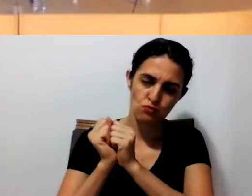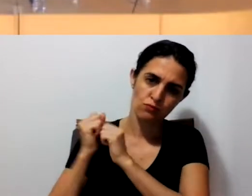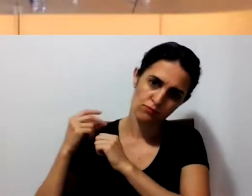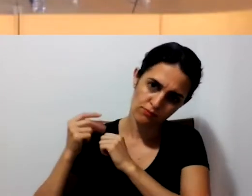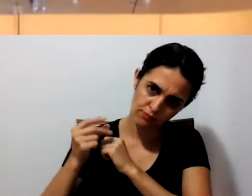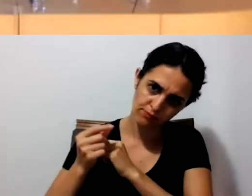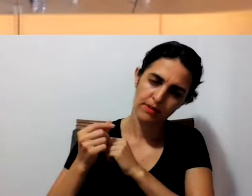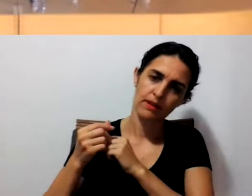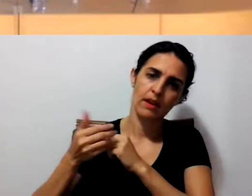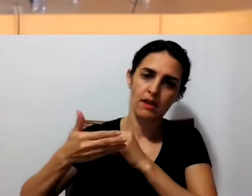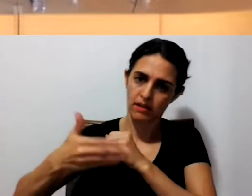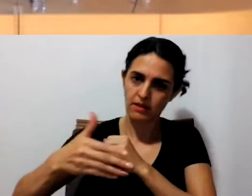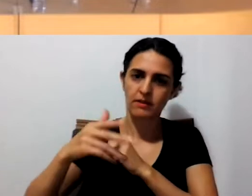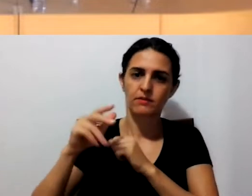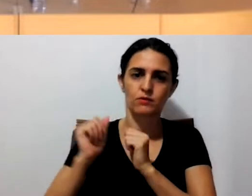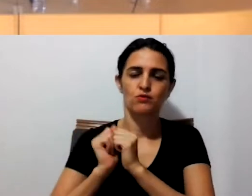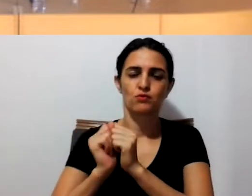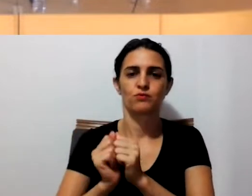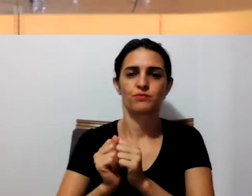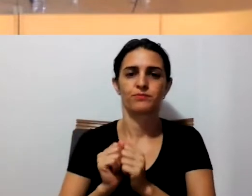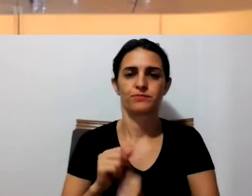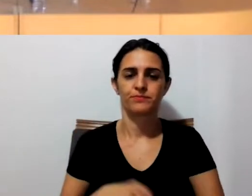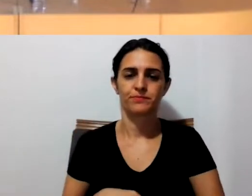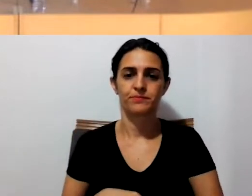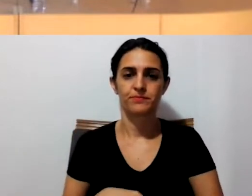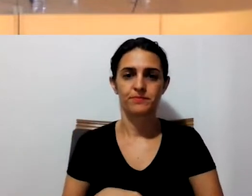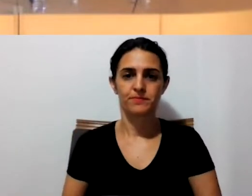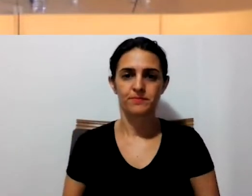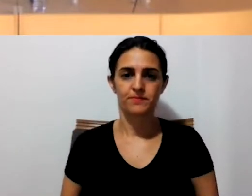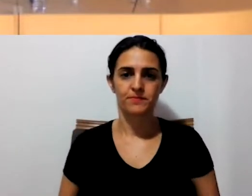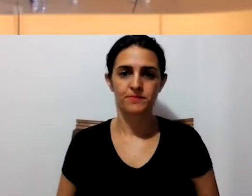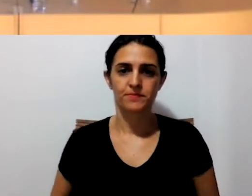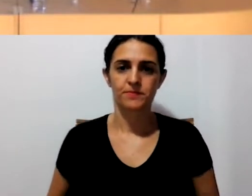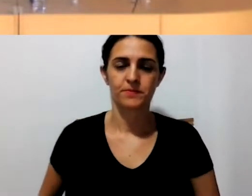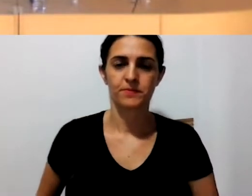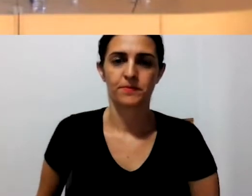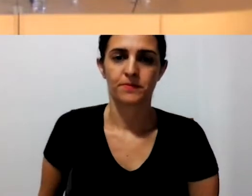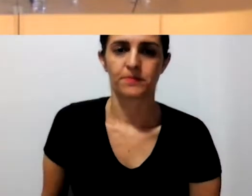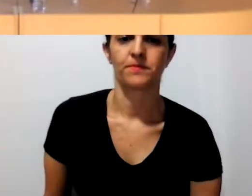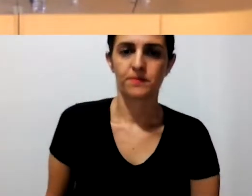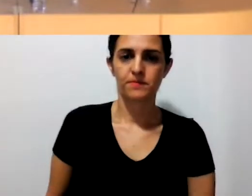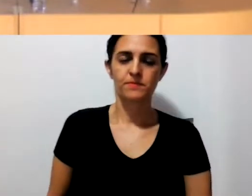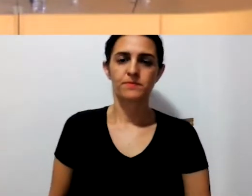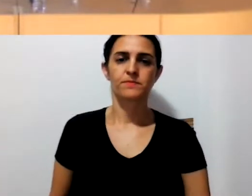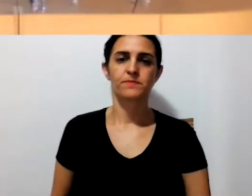anti-corruption, environment. And it's also beneficial for the country in question